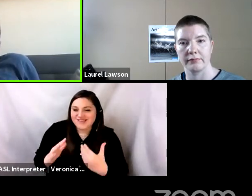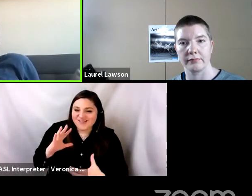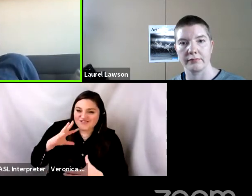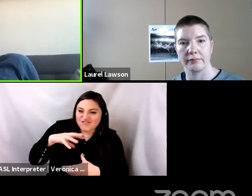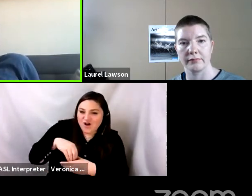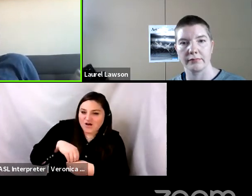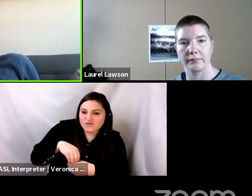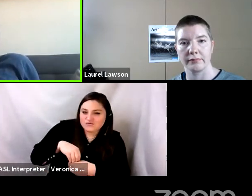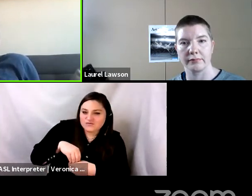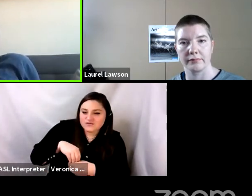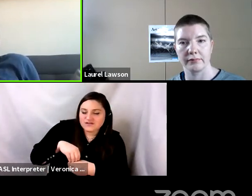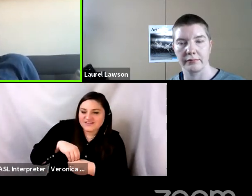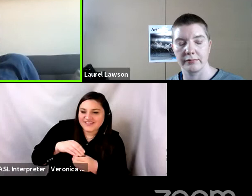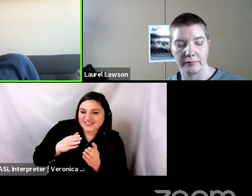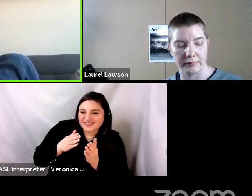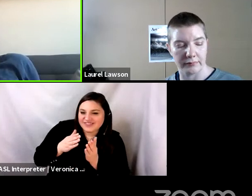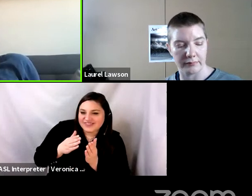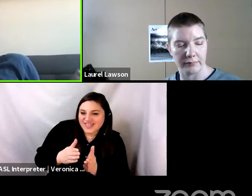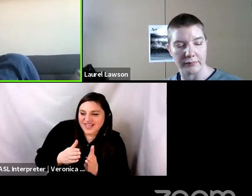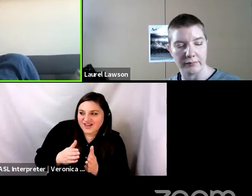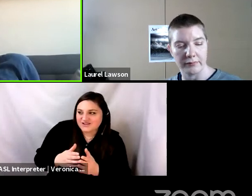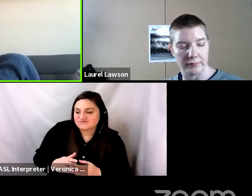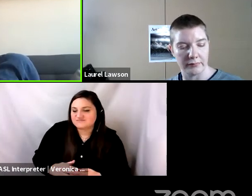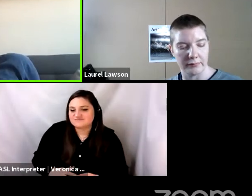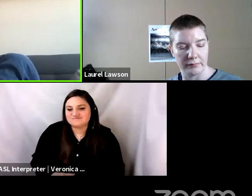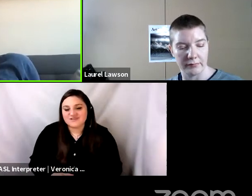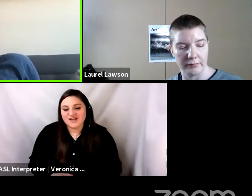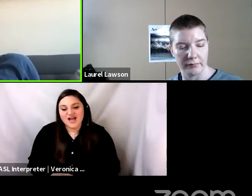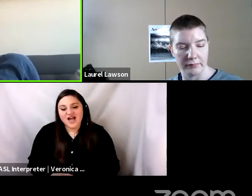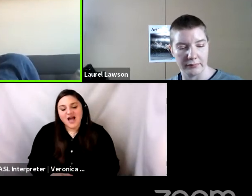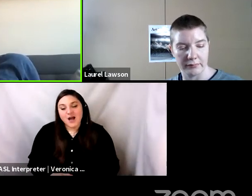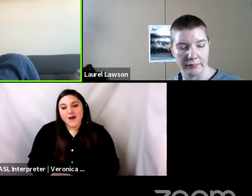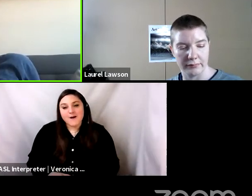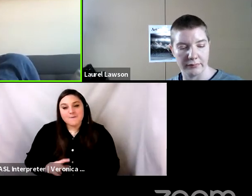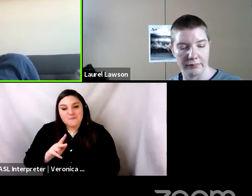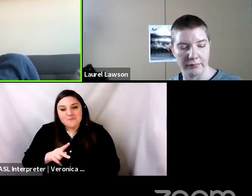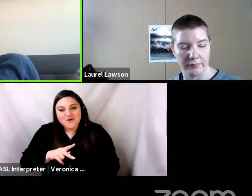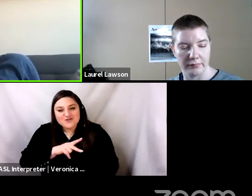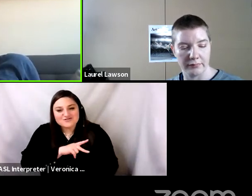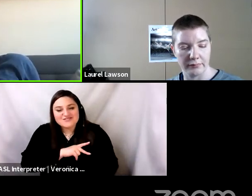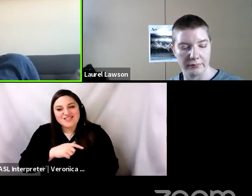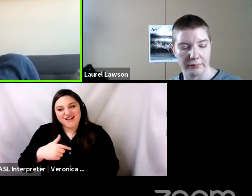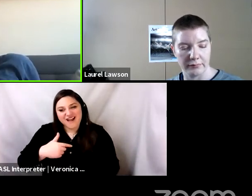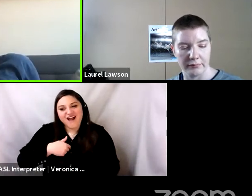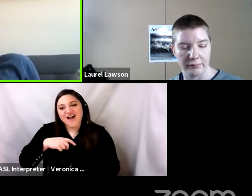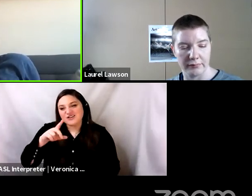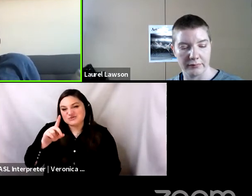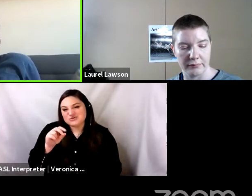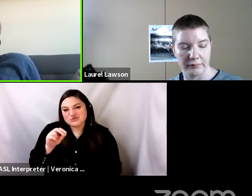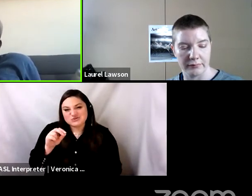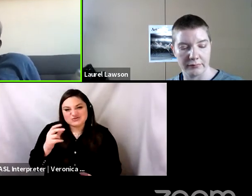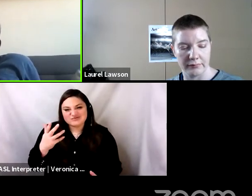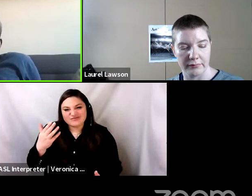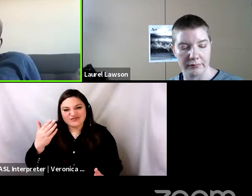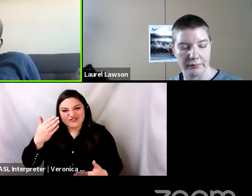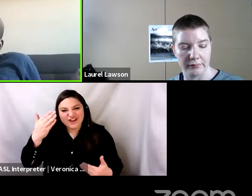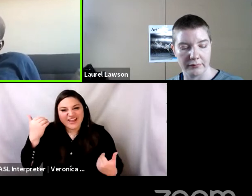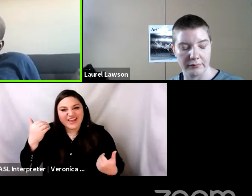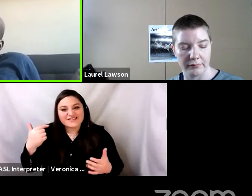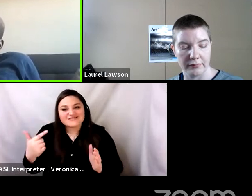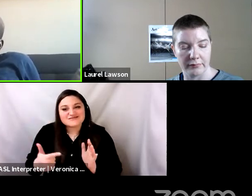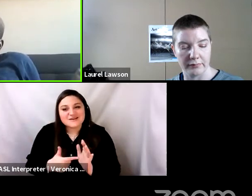I am guilty of not keeping that in the forefront of my mind.